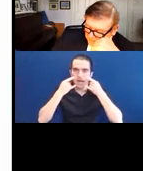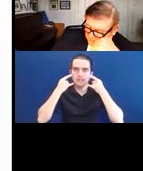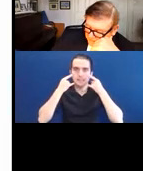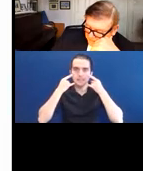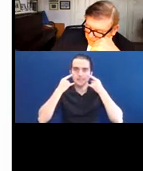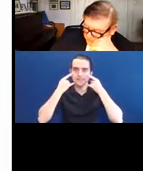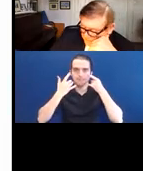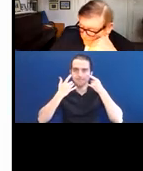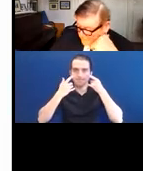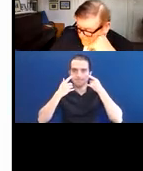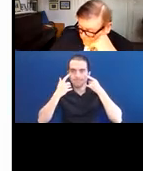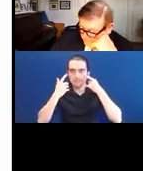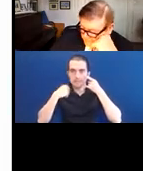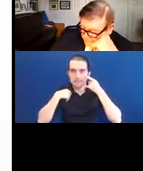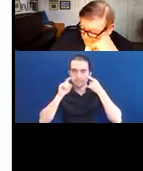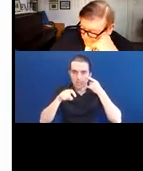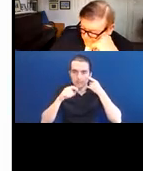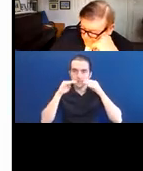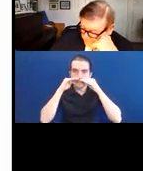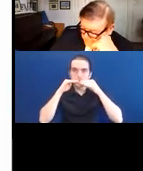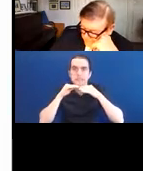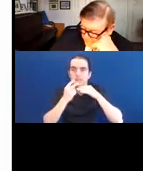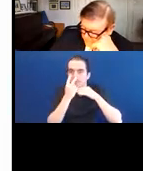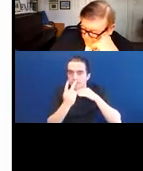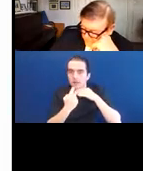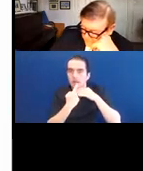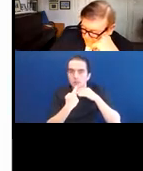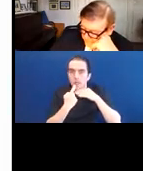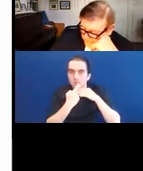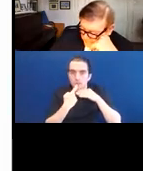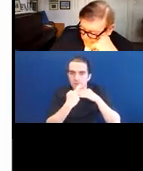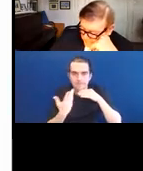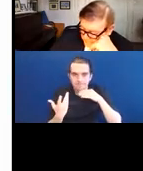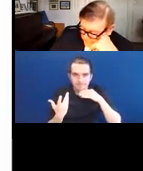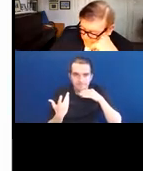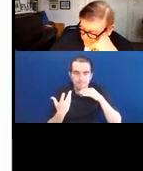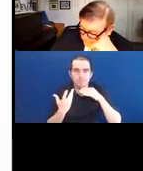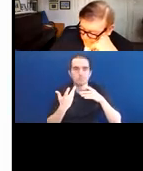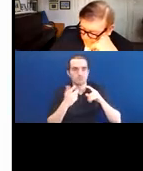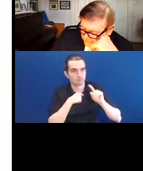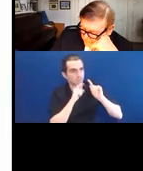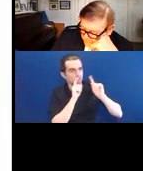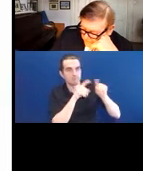Government stopped disability applications because doctors were not available to assess.